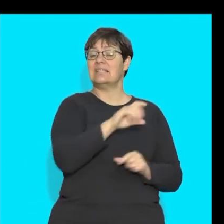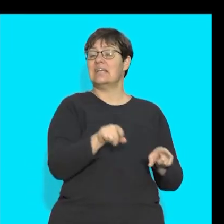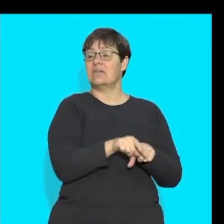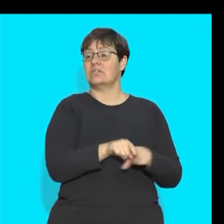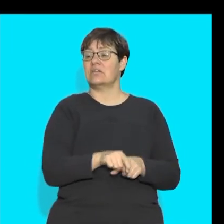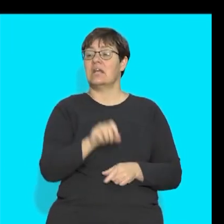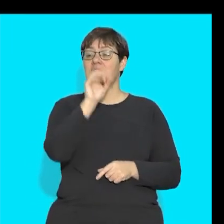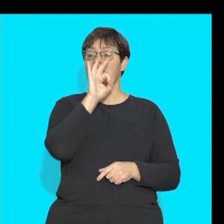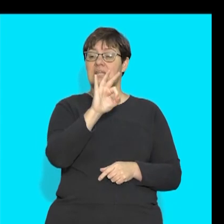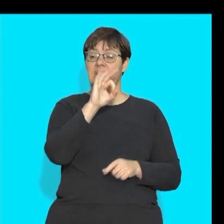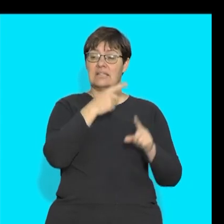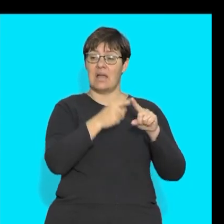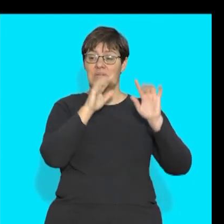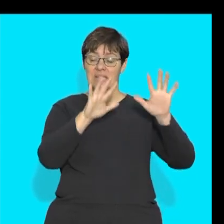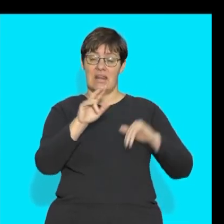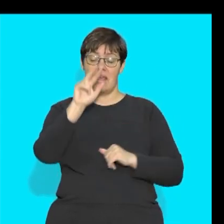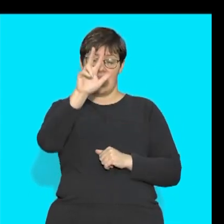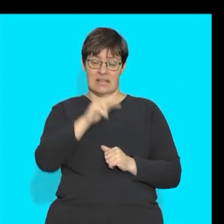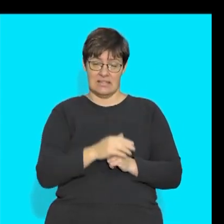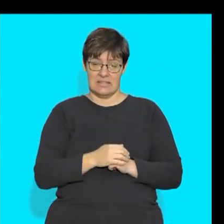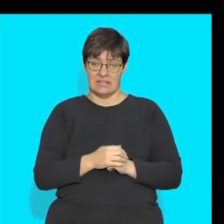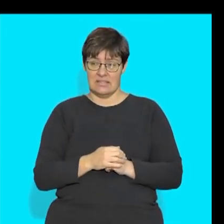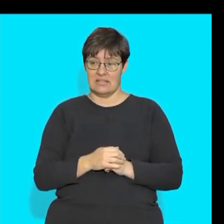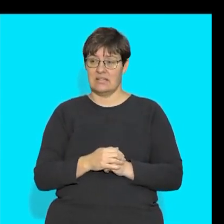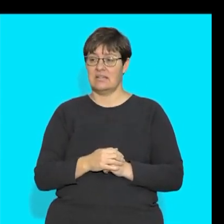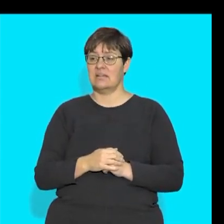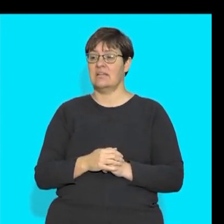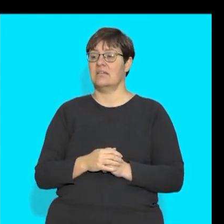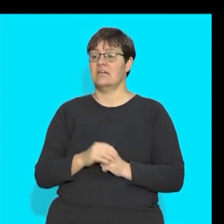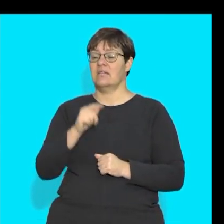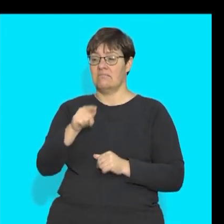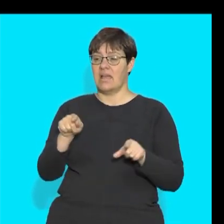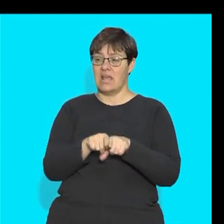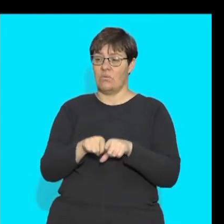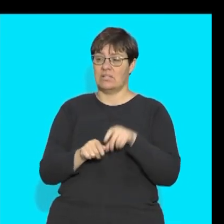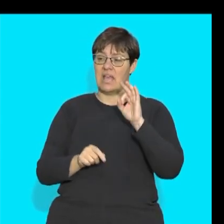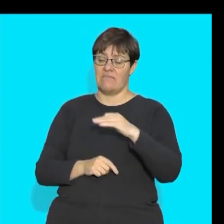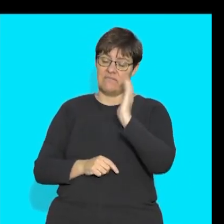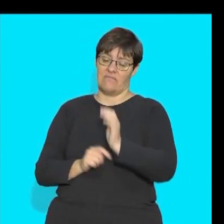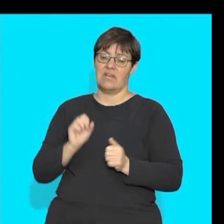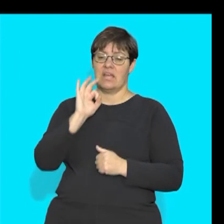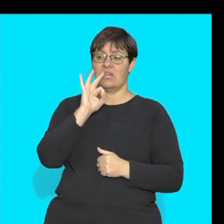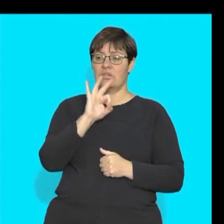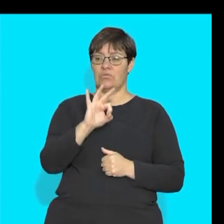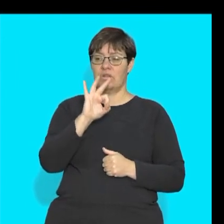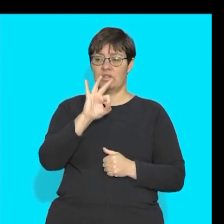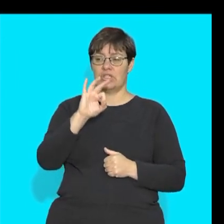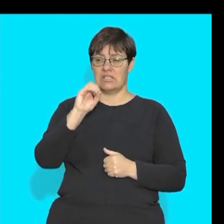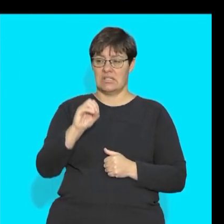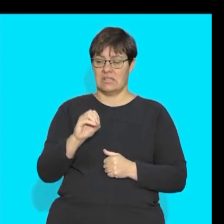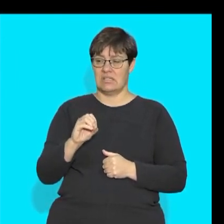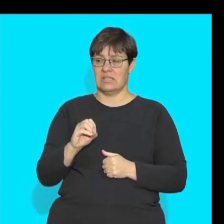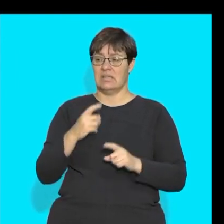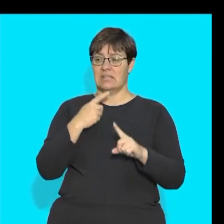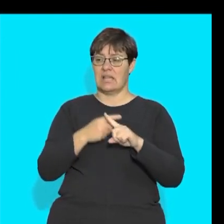is 3 times 10 to the 8. We've just done the conversion, so 330